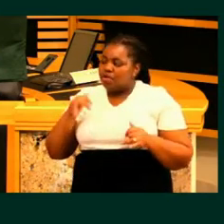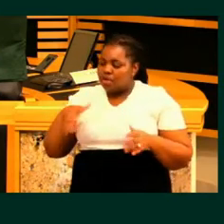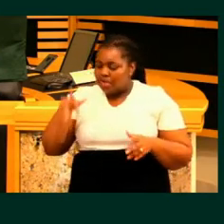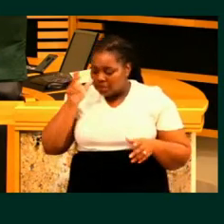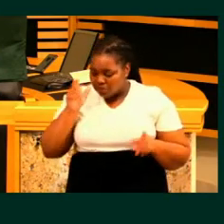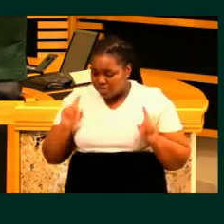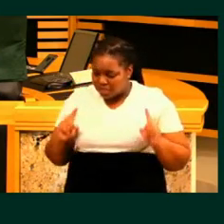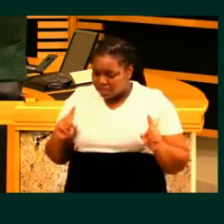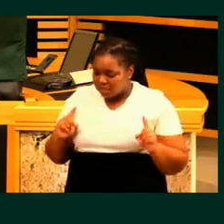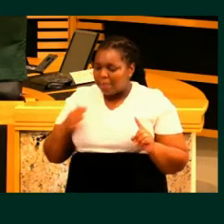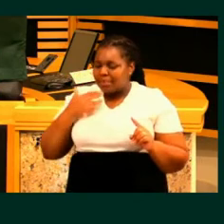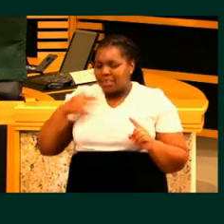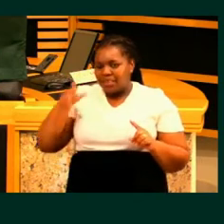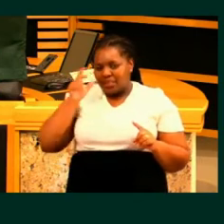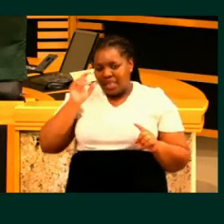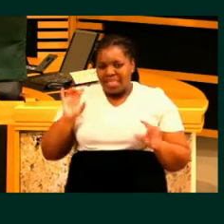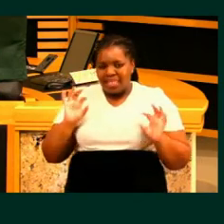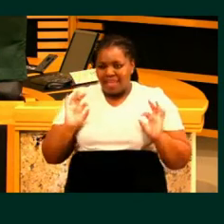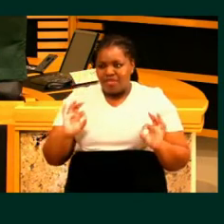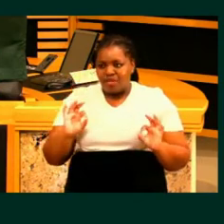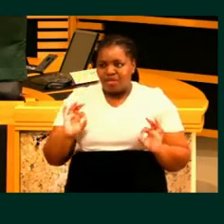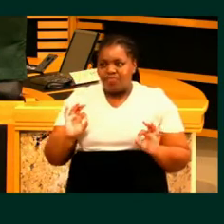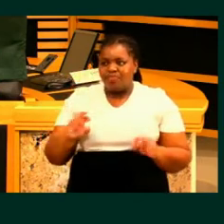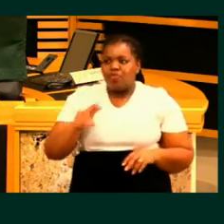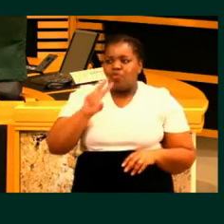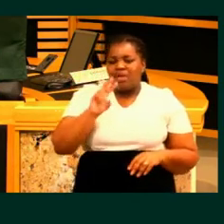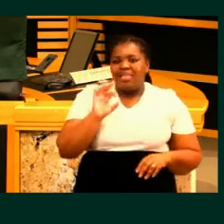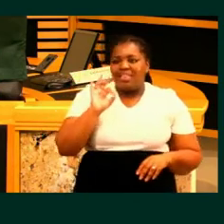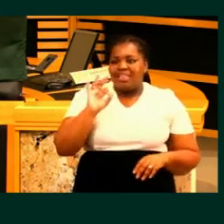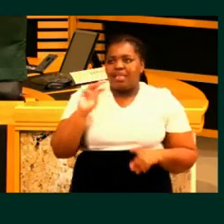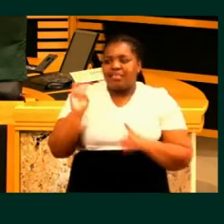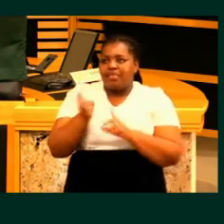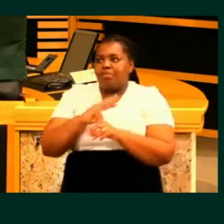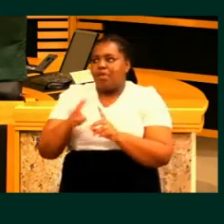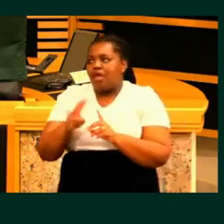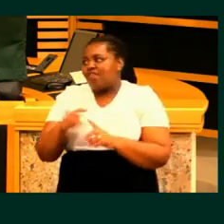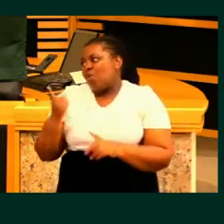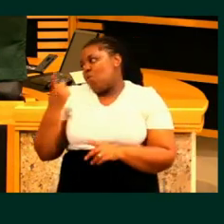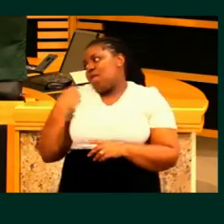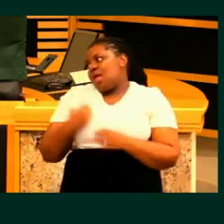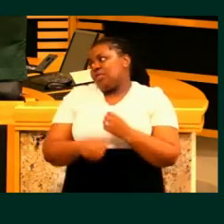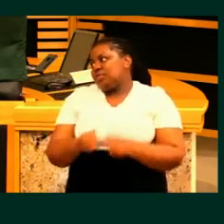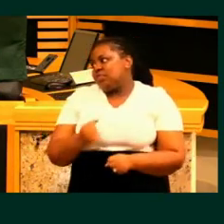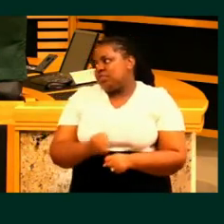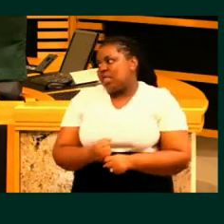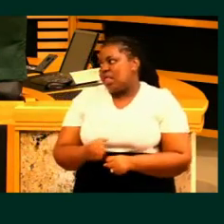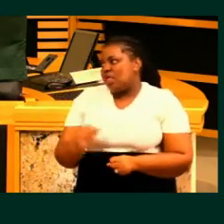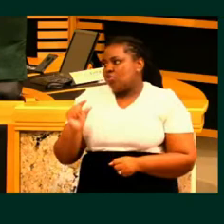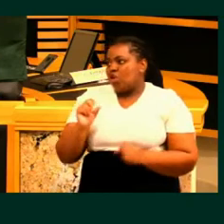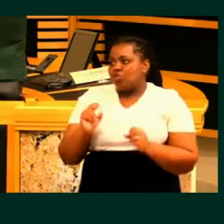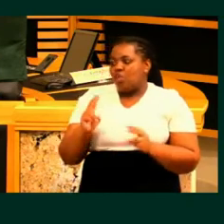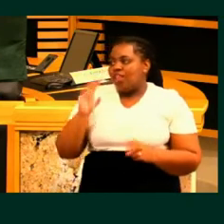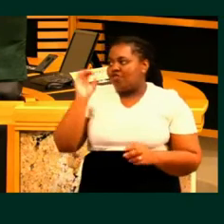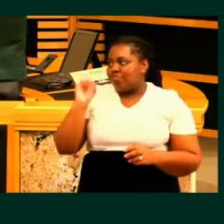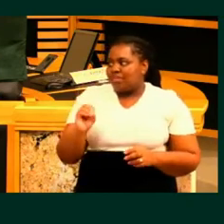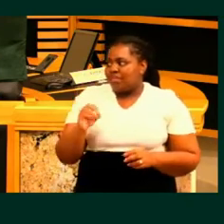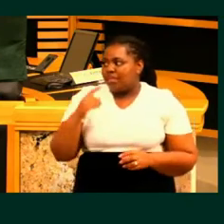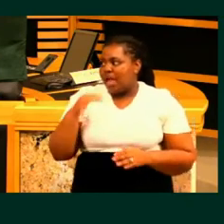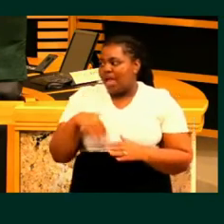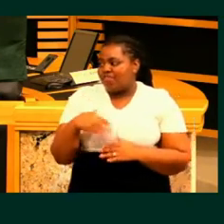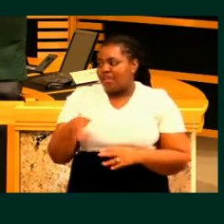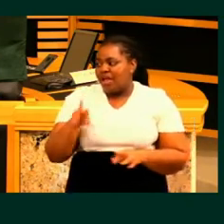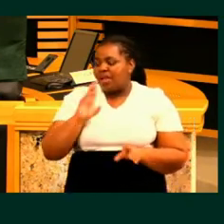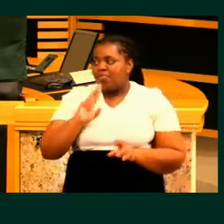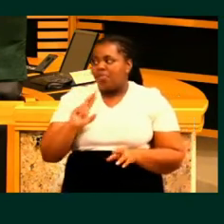this and listen carefully 23 disciplinary proceedings last year a mere 12% of the reported